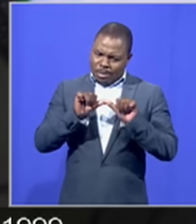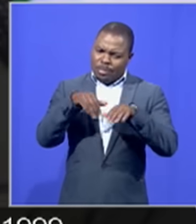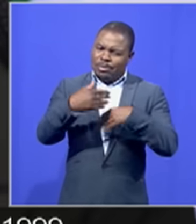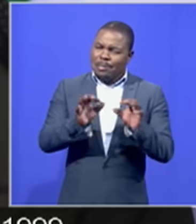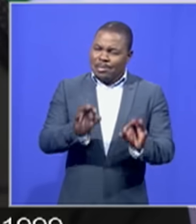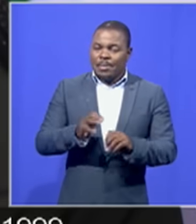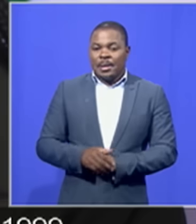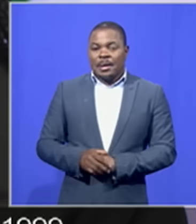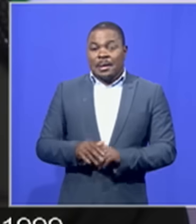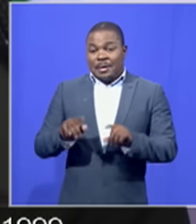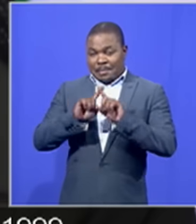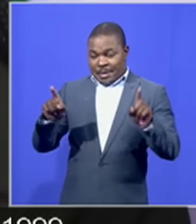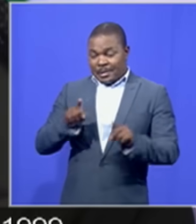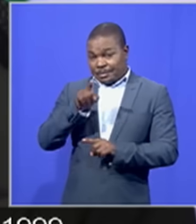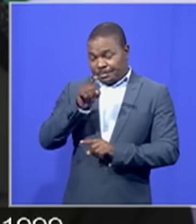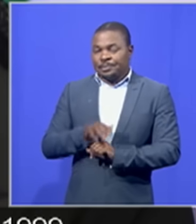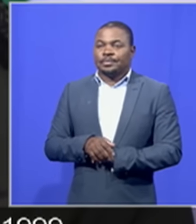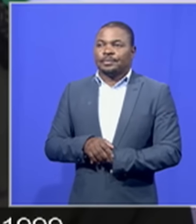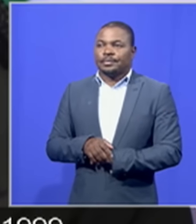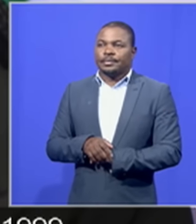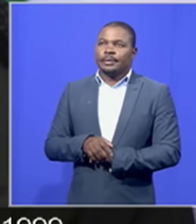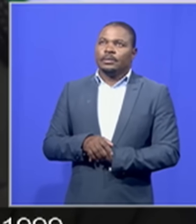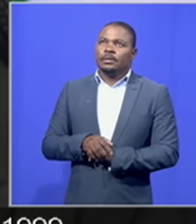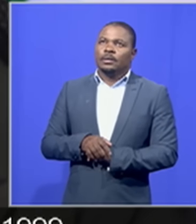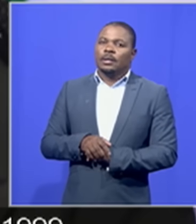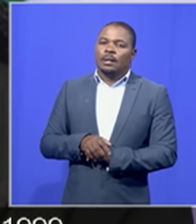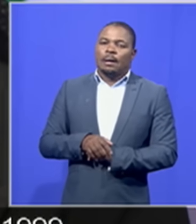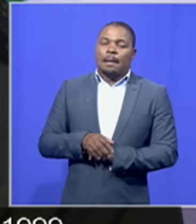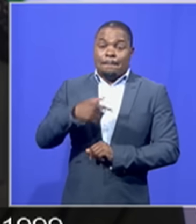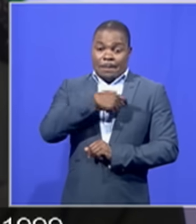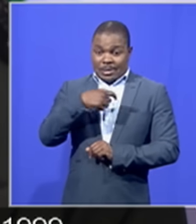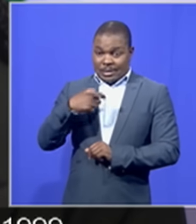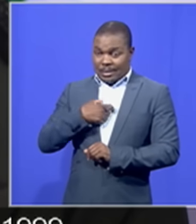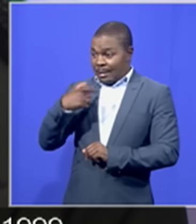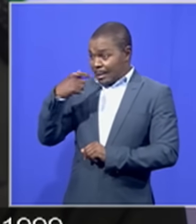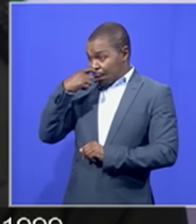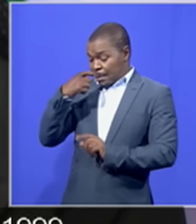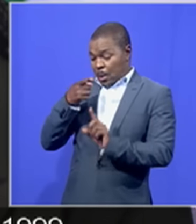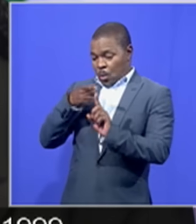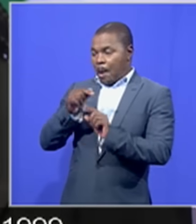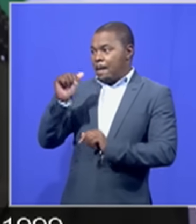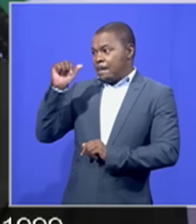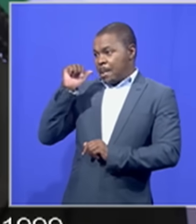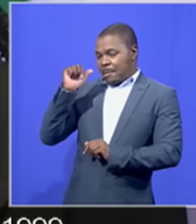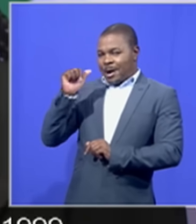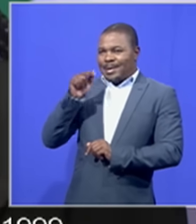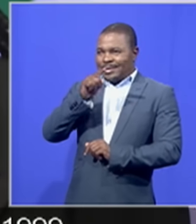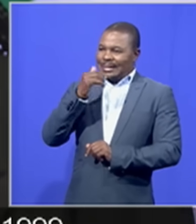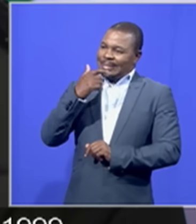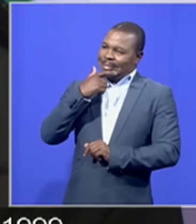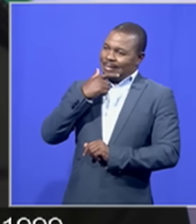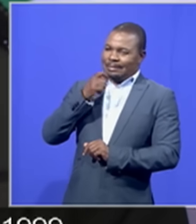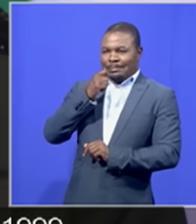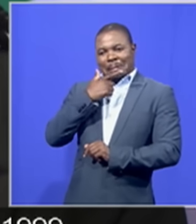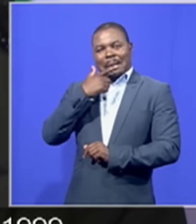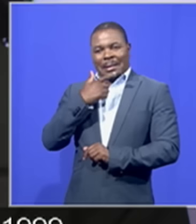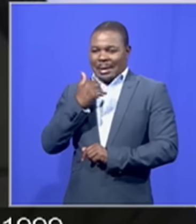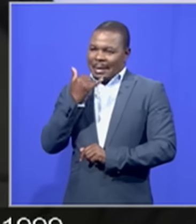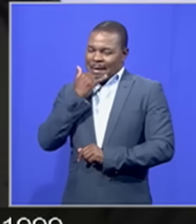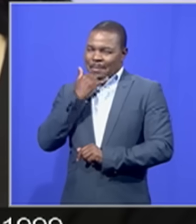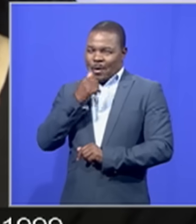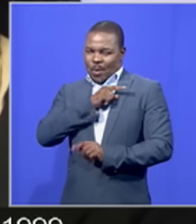empa ha o ka hlokomela mo president Cyril Ramaphosa maobane o no mona ka mkgathabileng o ne a tseba hore